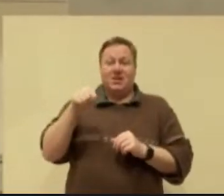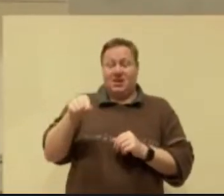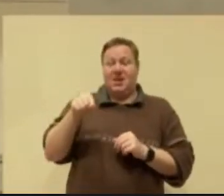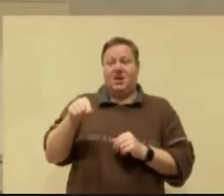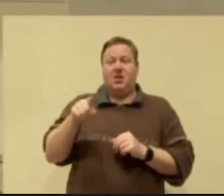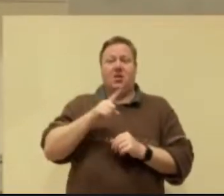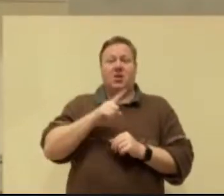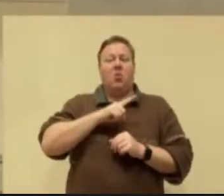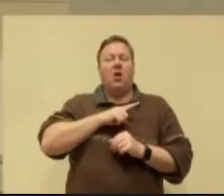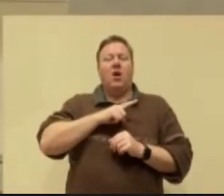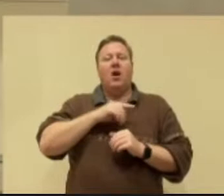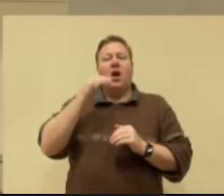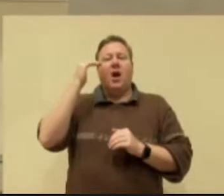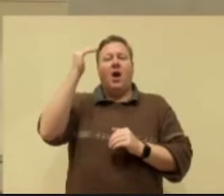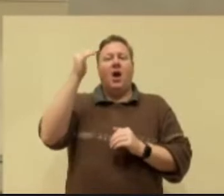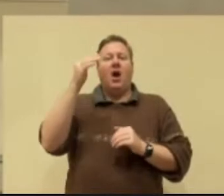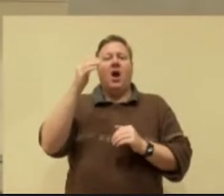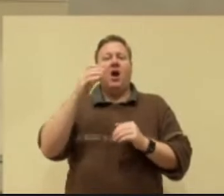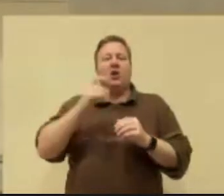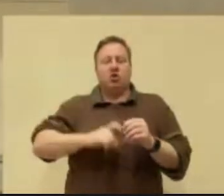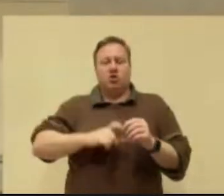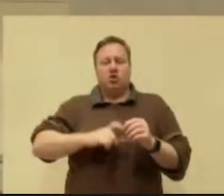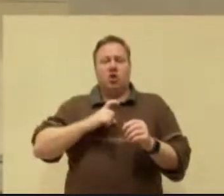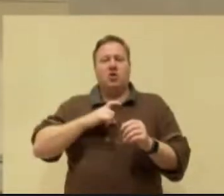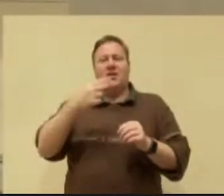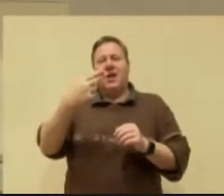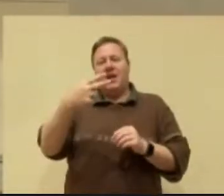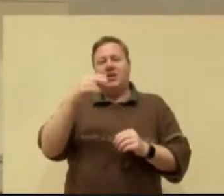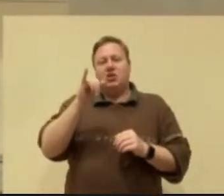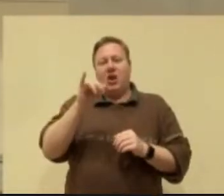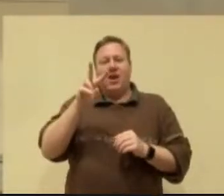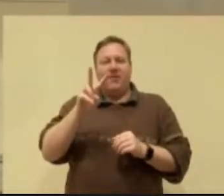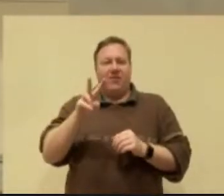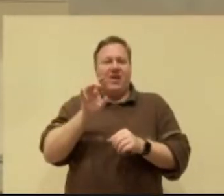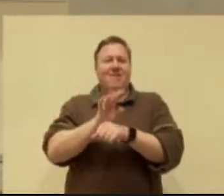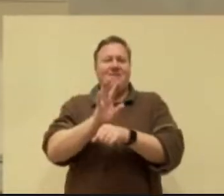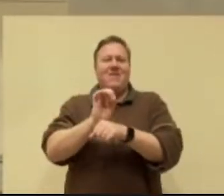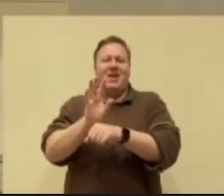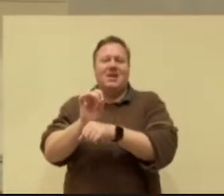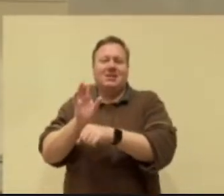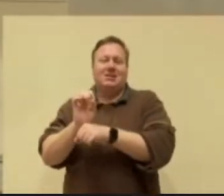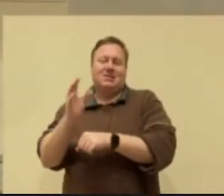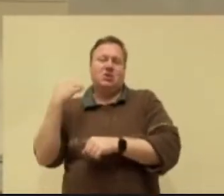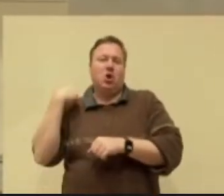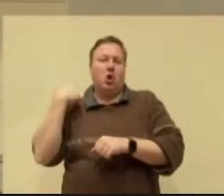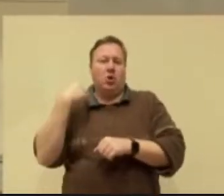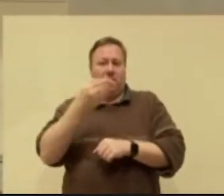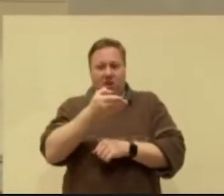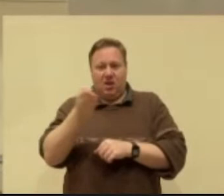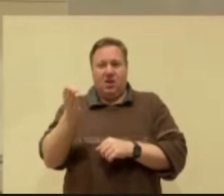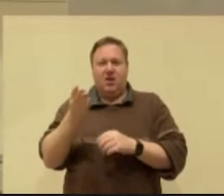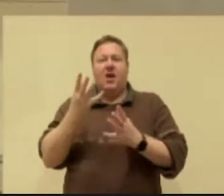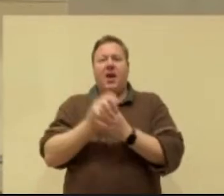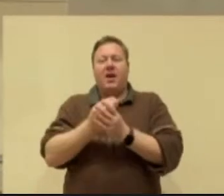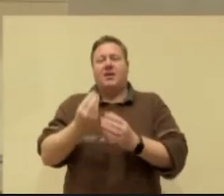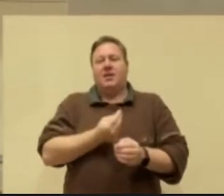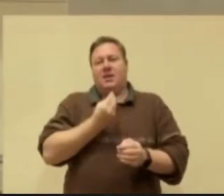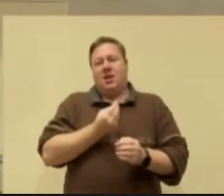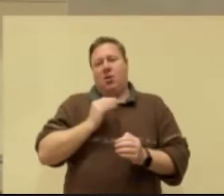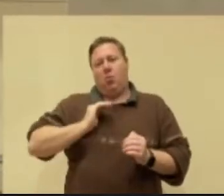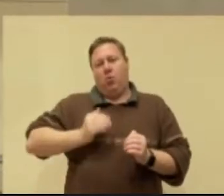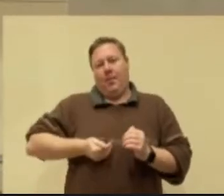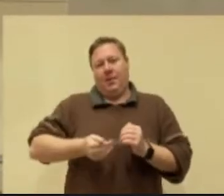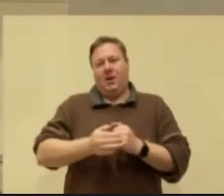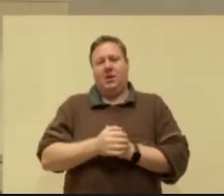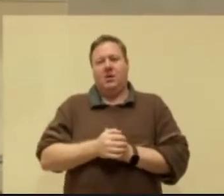higher chances of hiv infections among adults and girl children as well as young women also